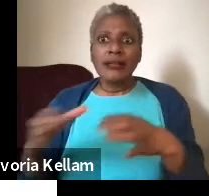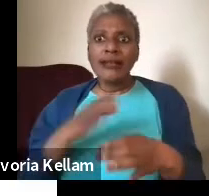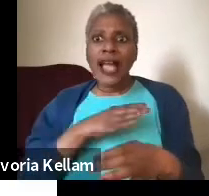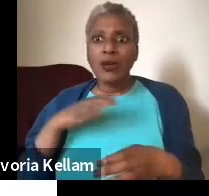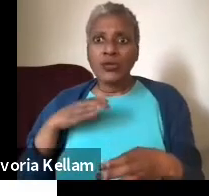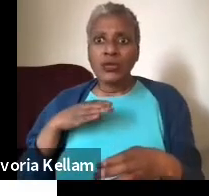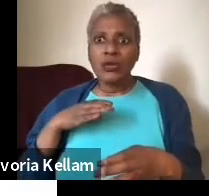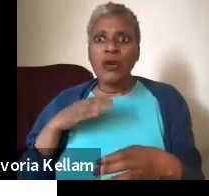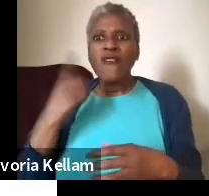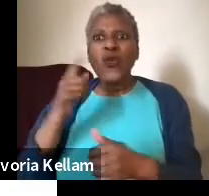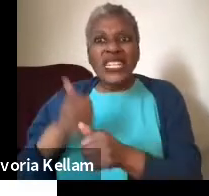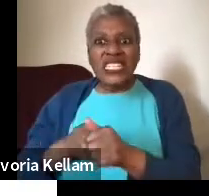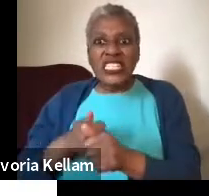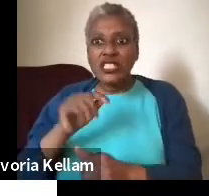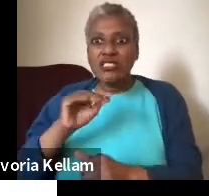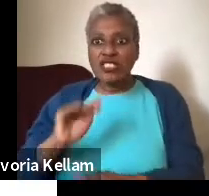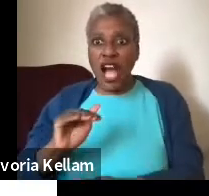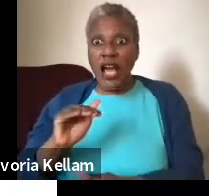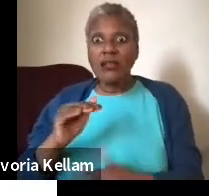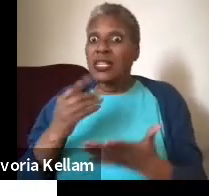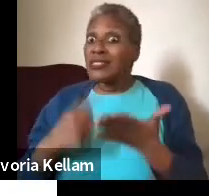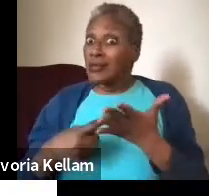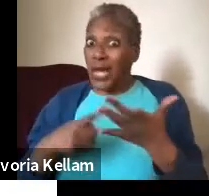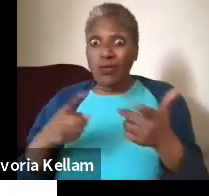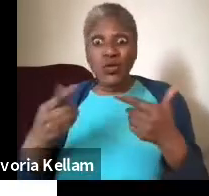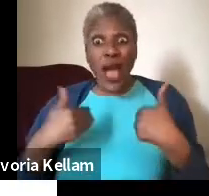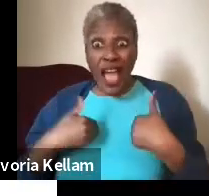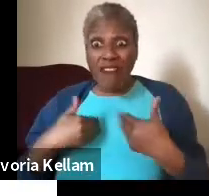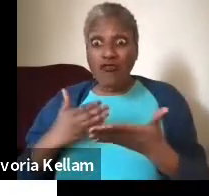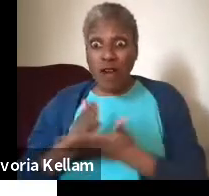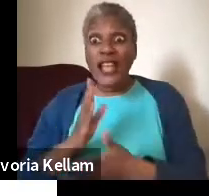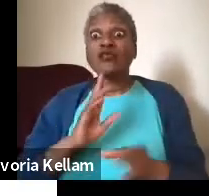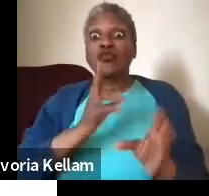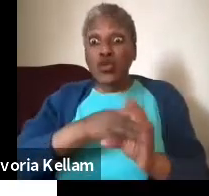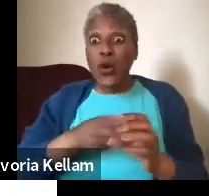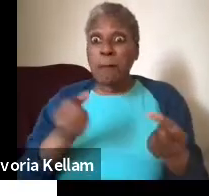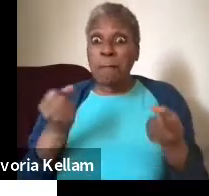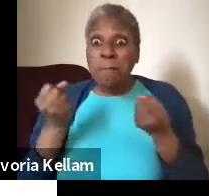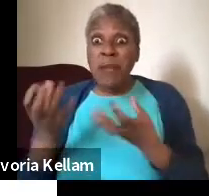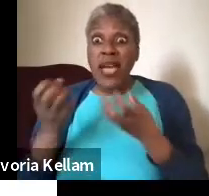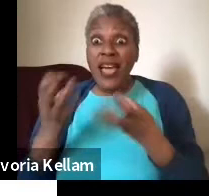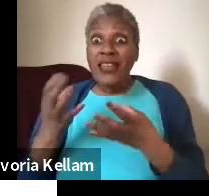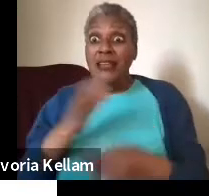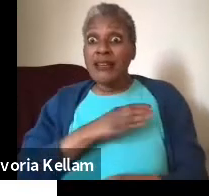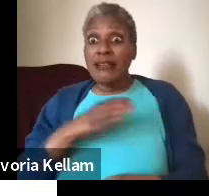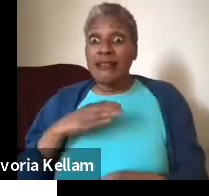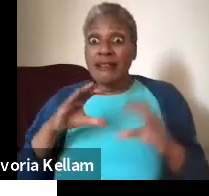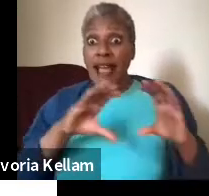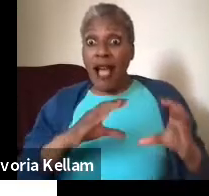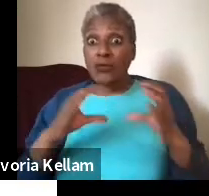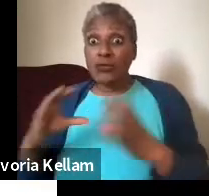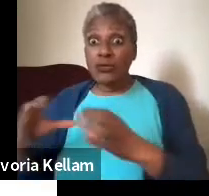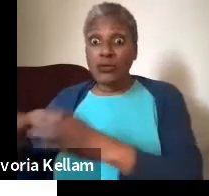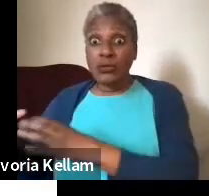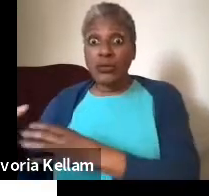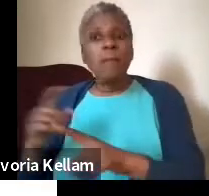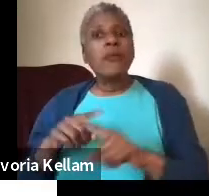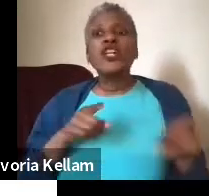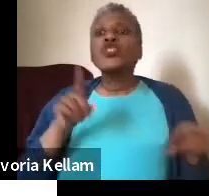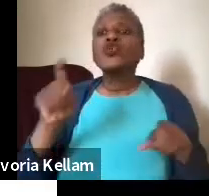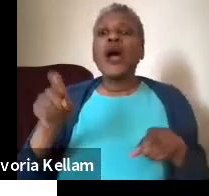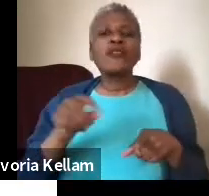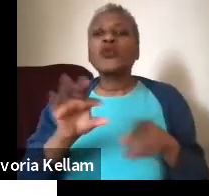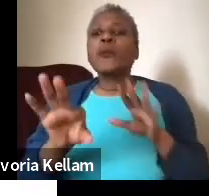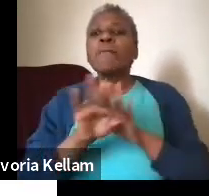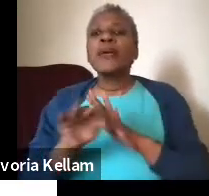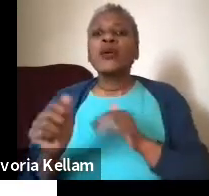of councils. In the event that you're eligible for multiple councils, you can choose which you would like to apply to. You